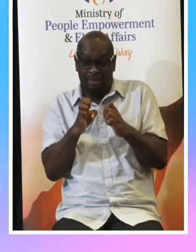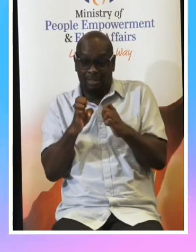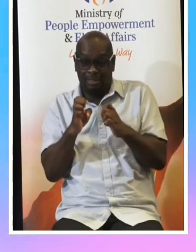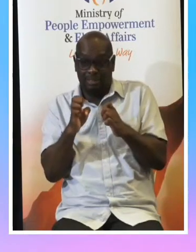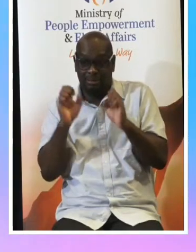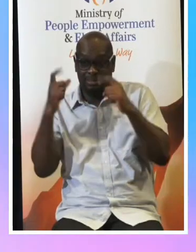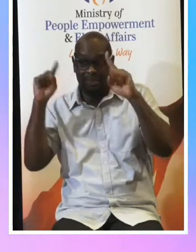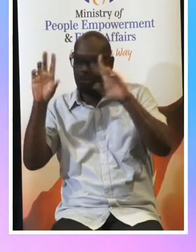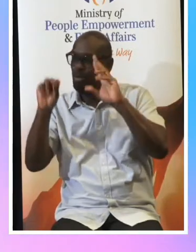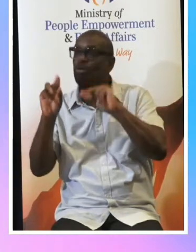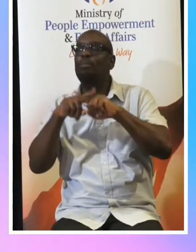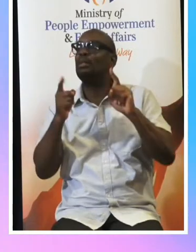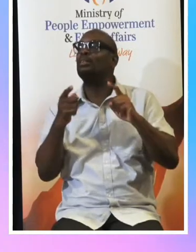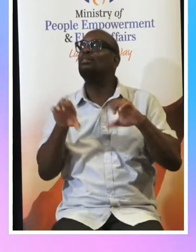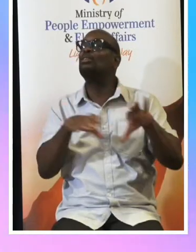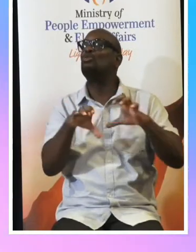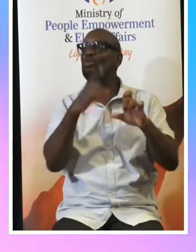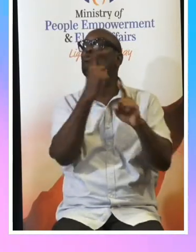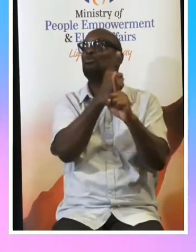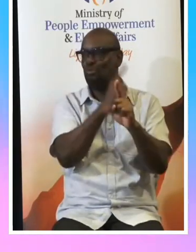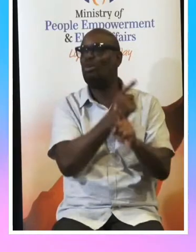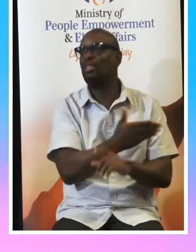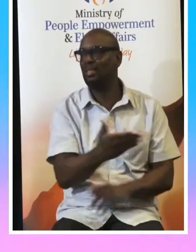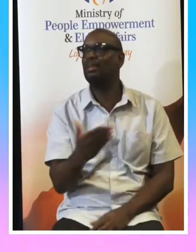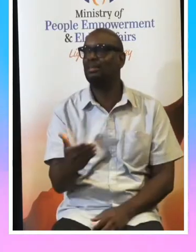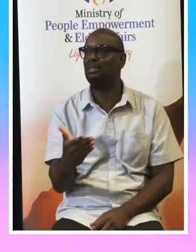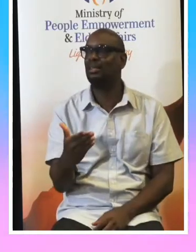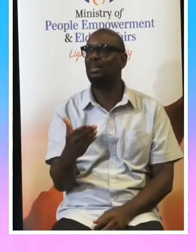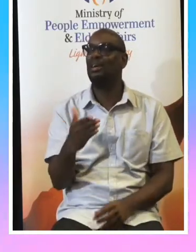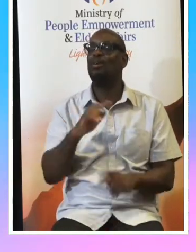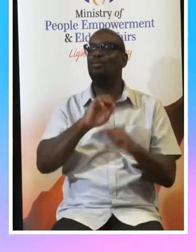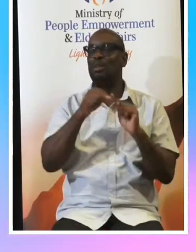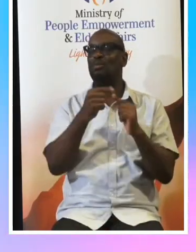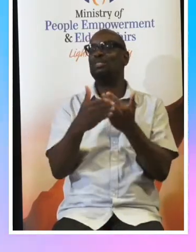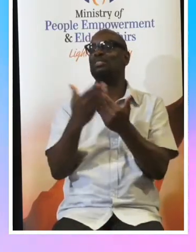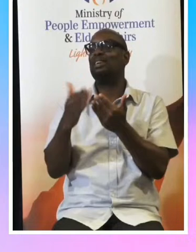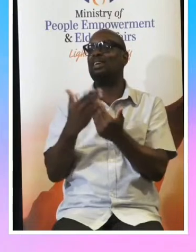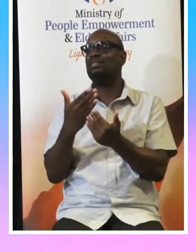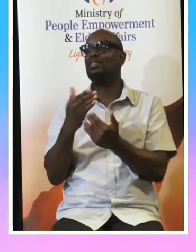thing, even when it was easier for them to do anything.